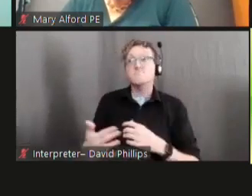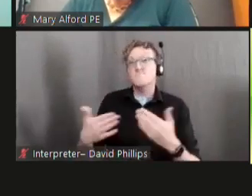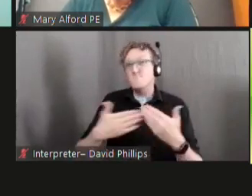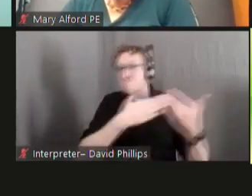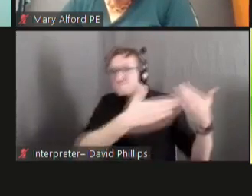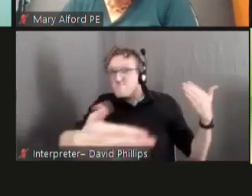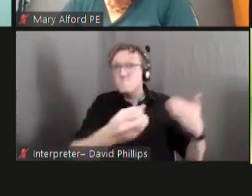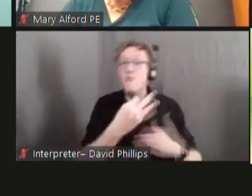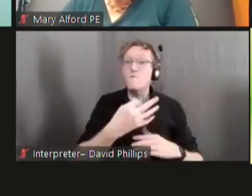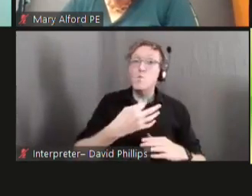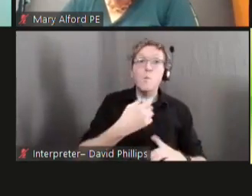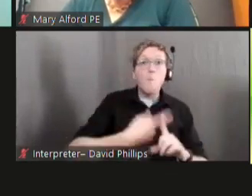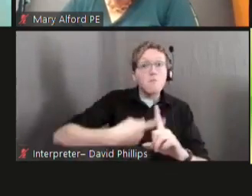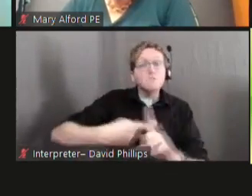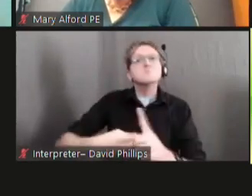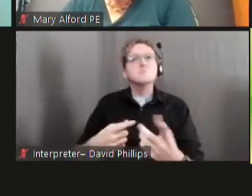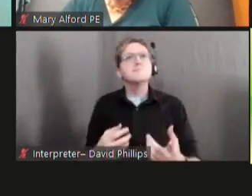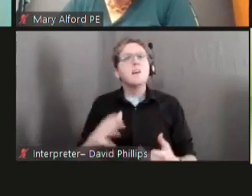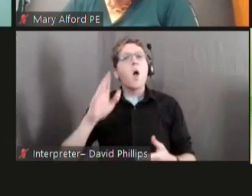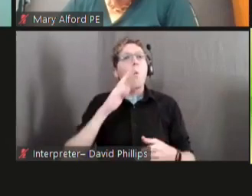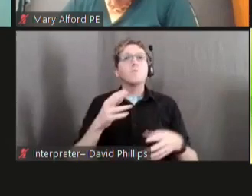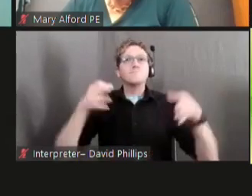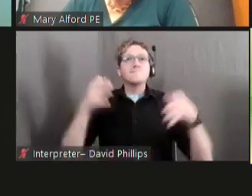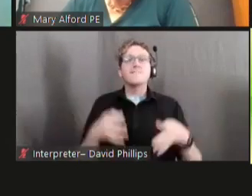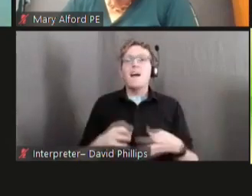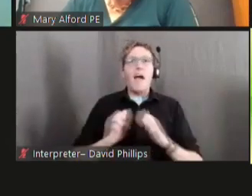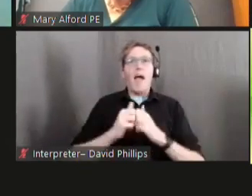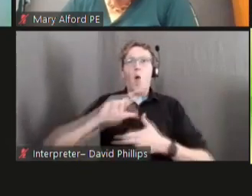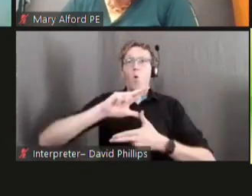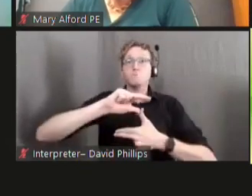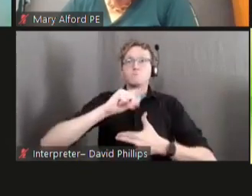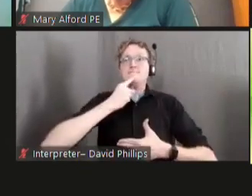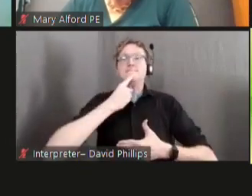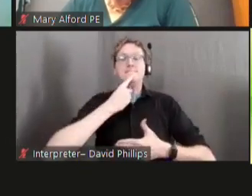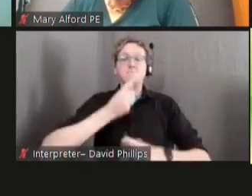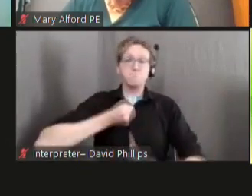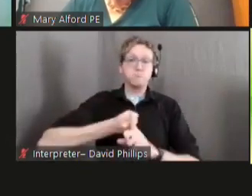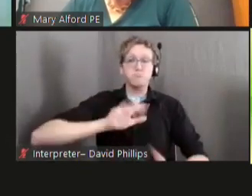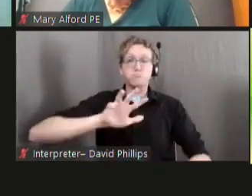this tropical storm will become a category 4, a hurricane, or something